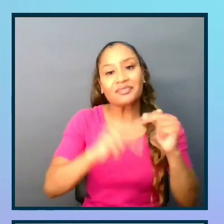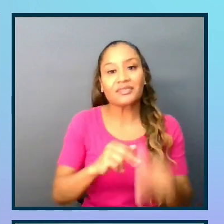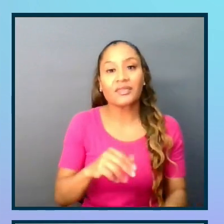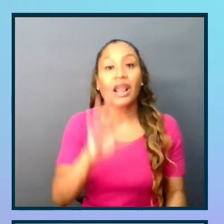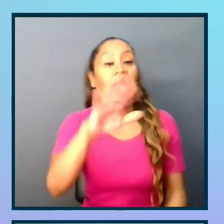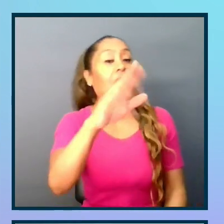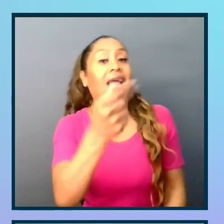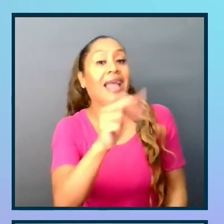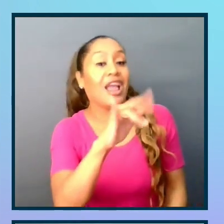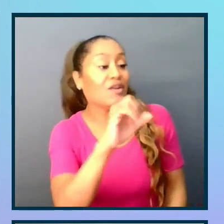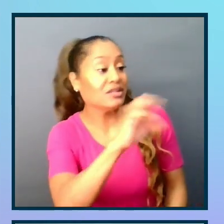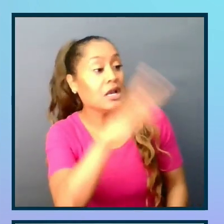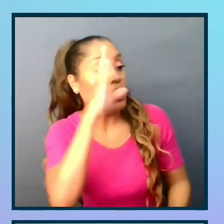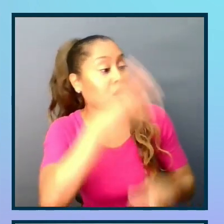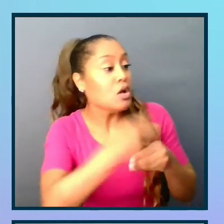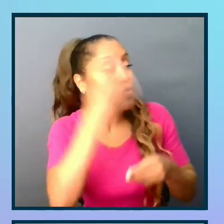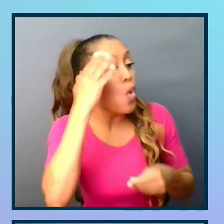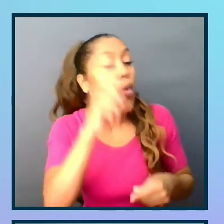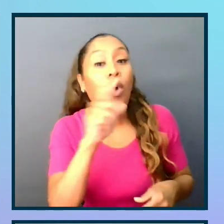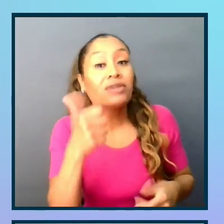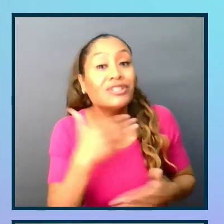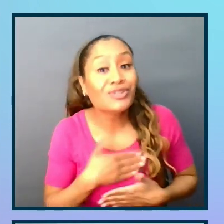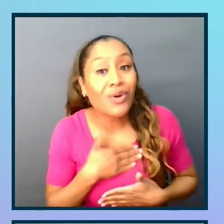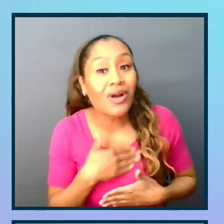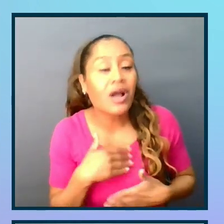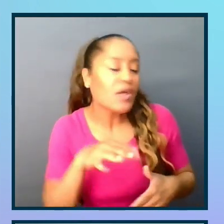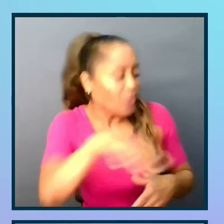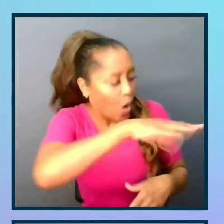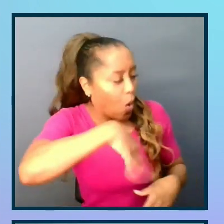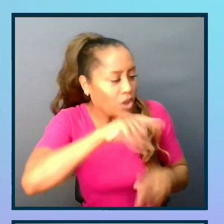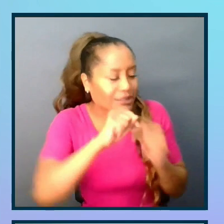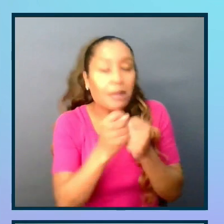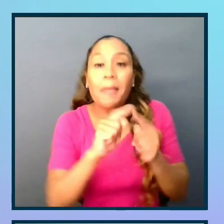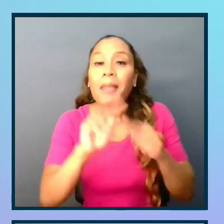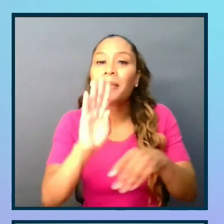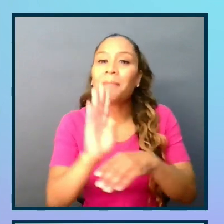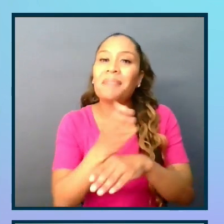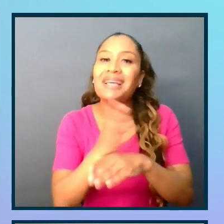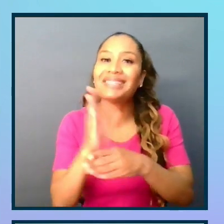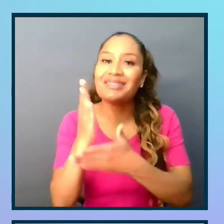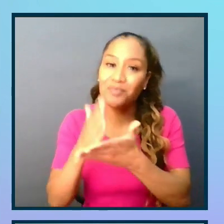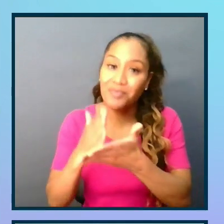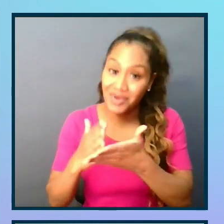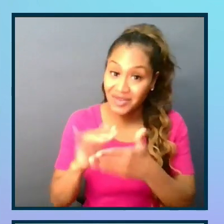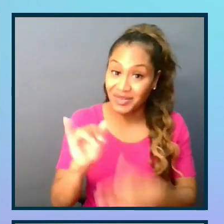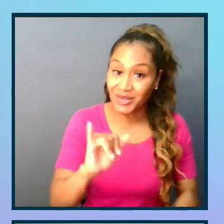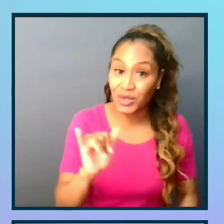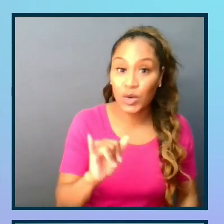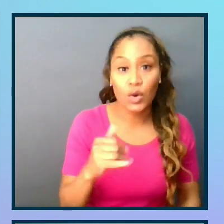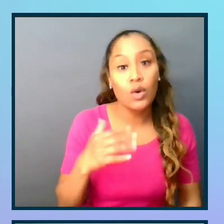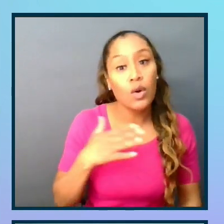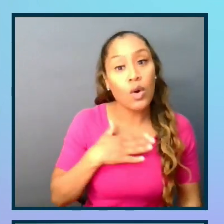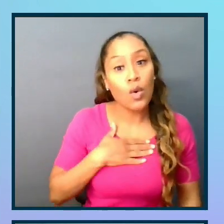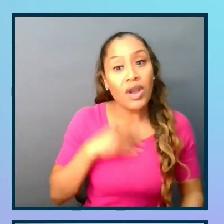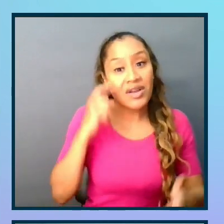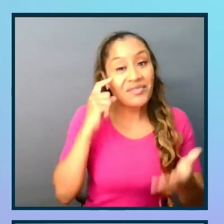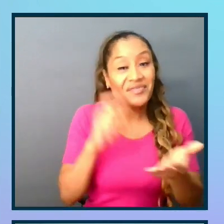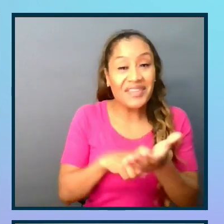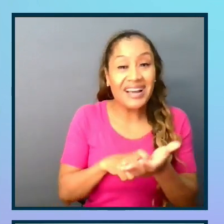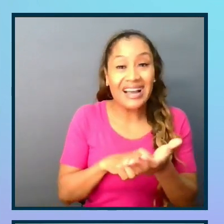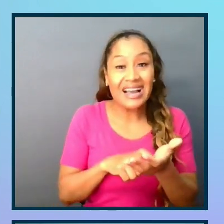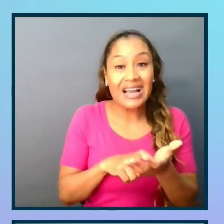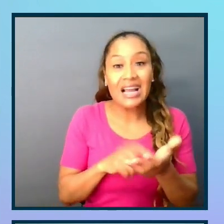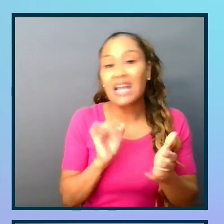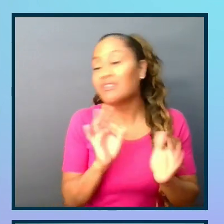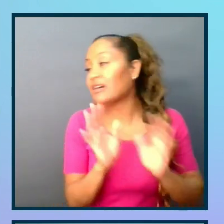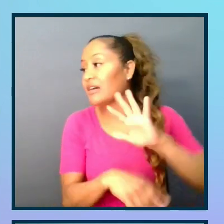enjoys it is the whole team, but the business side of things, right? Because if we find, and actually not doing this,